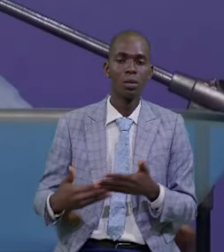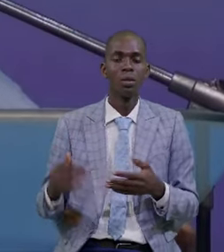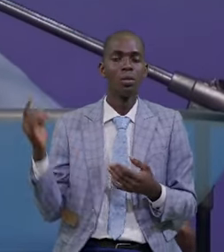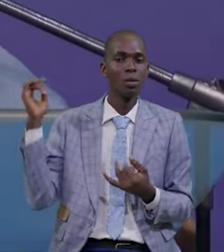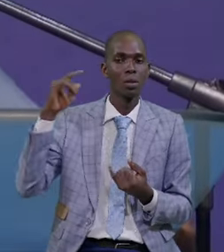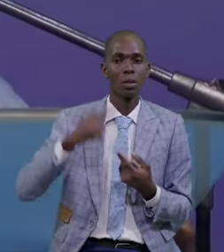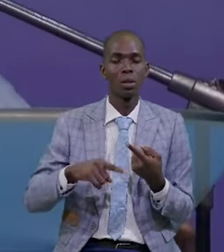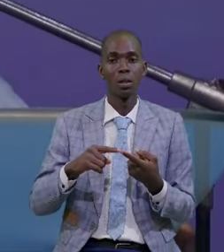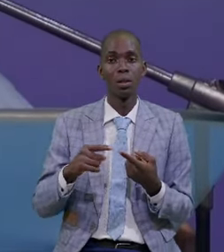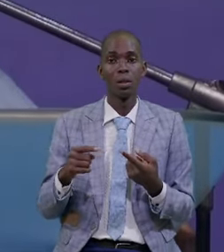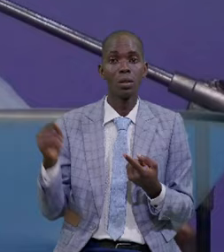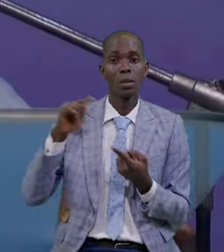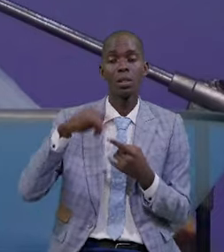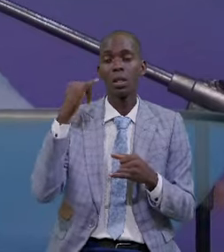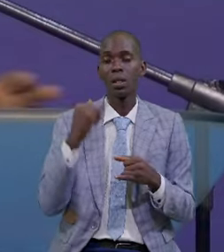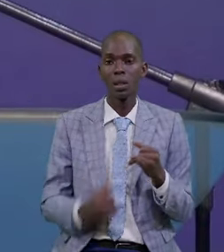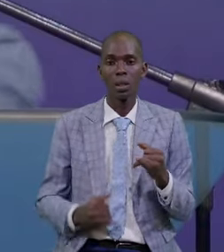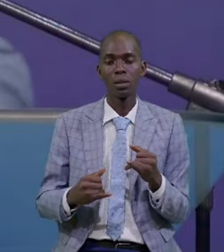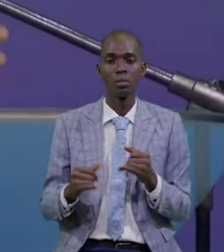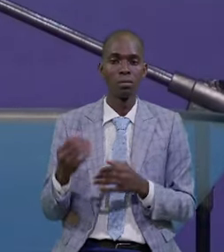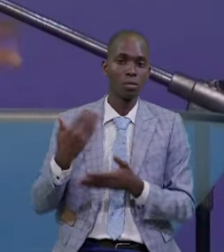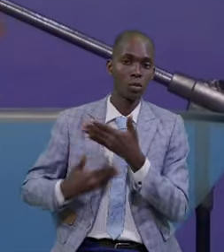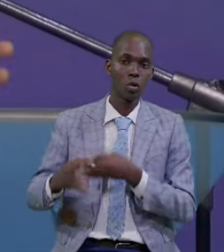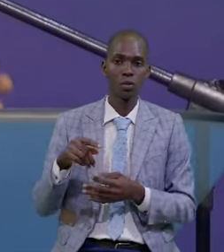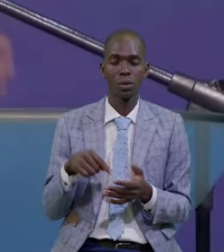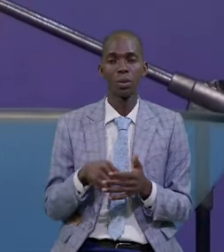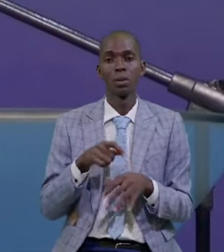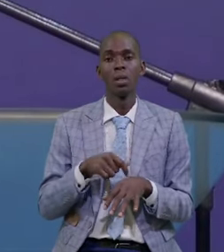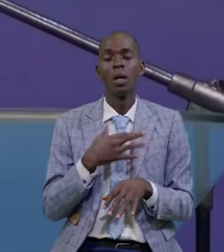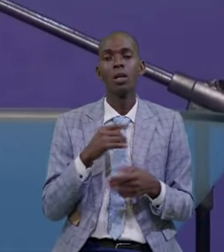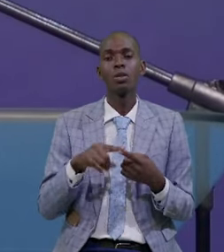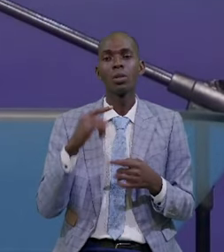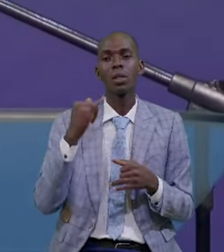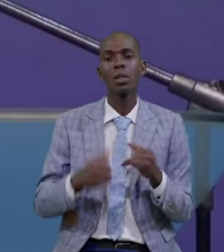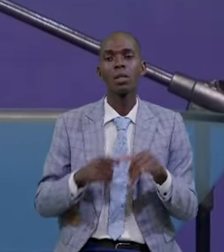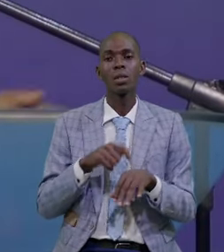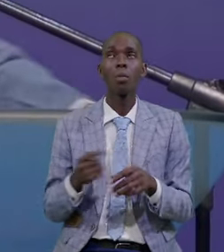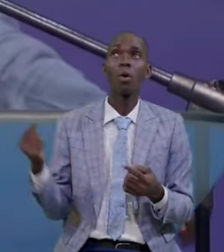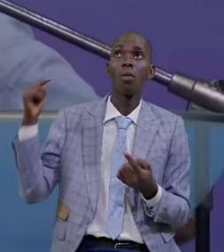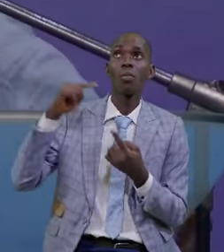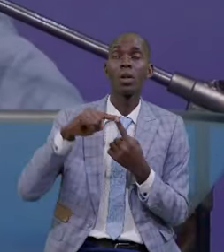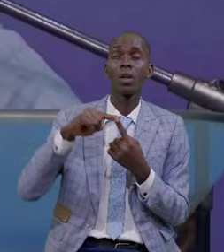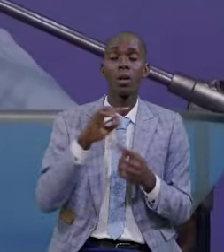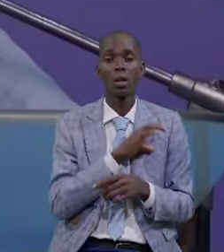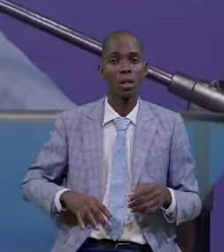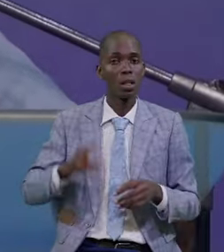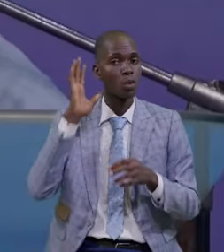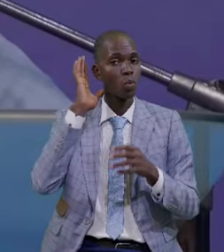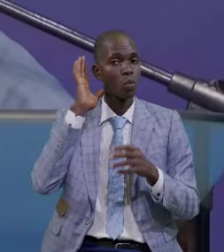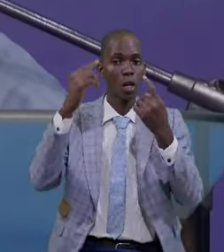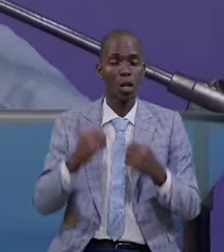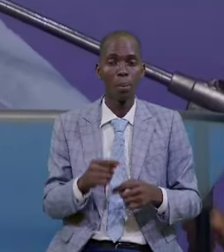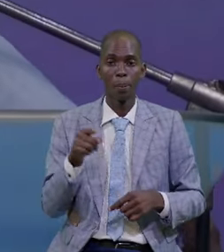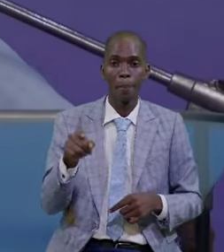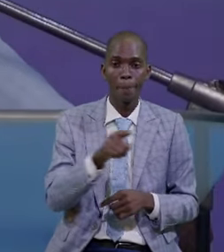of this dispensation and to the last time until Christ will come, ye shall